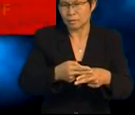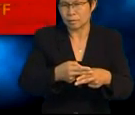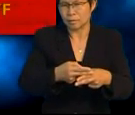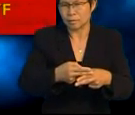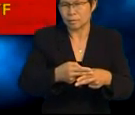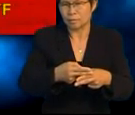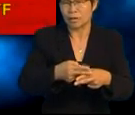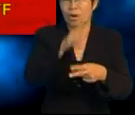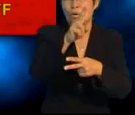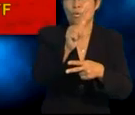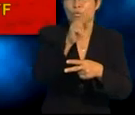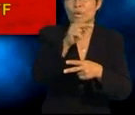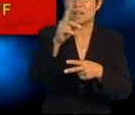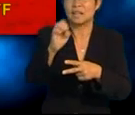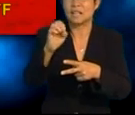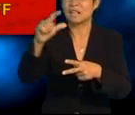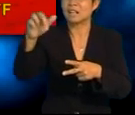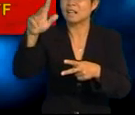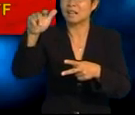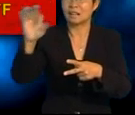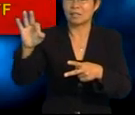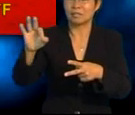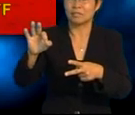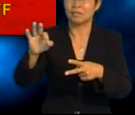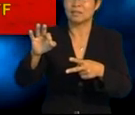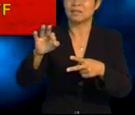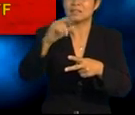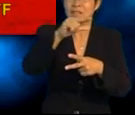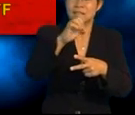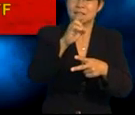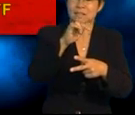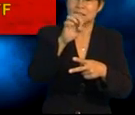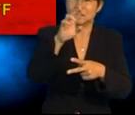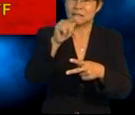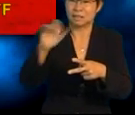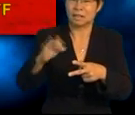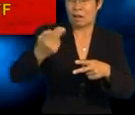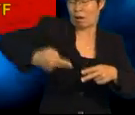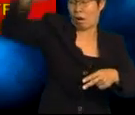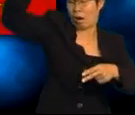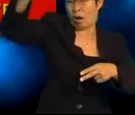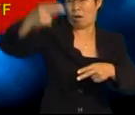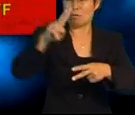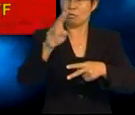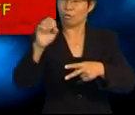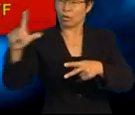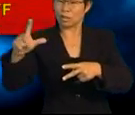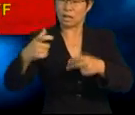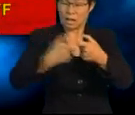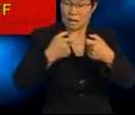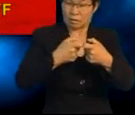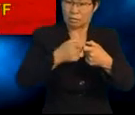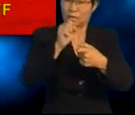Van de Graaff generator. This device is a high-voltage electrostatic